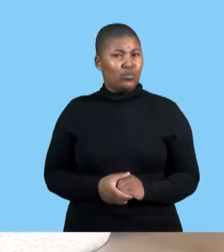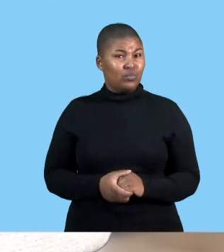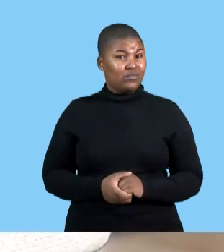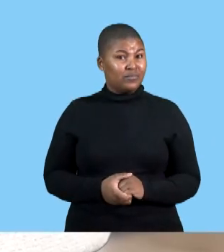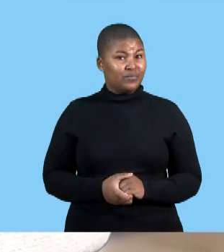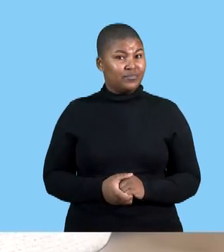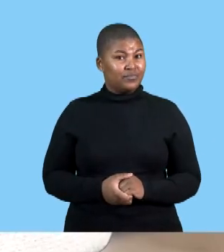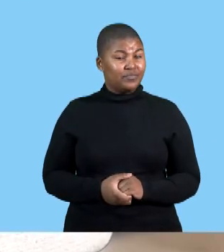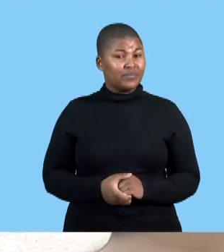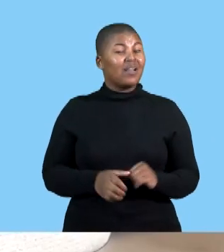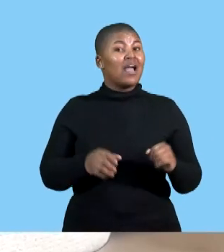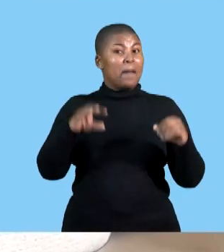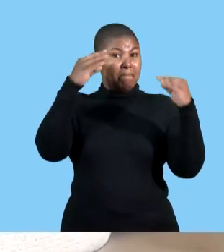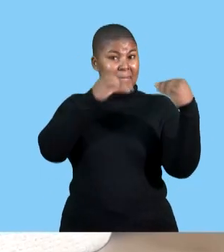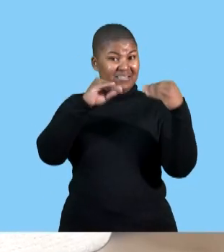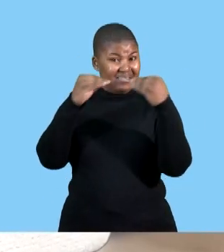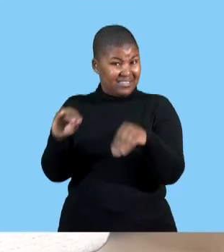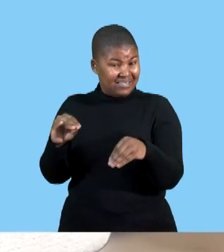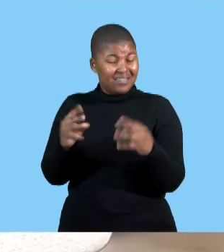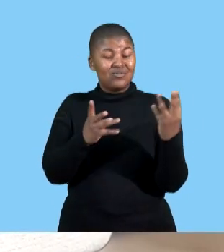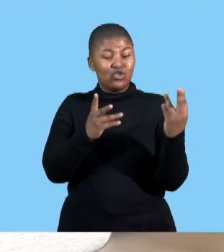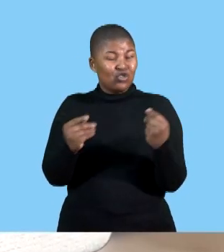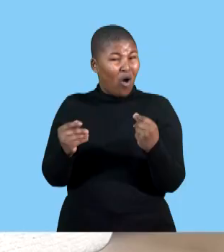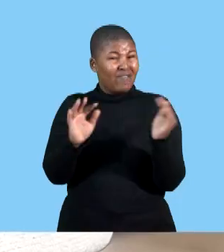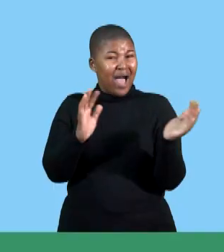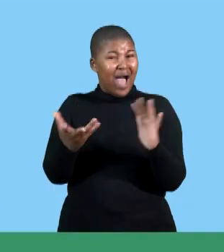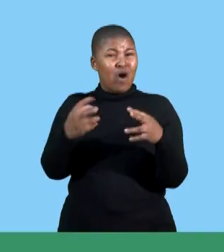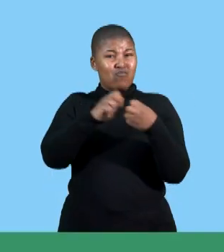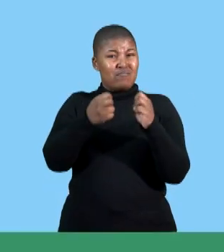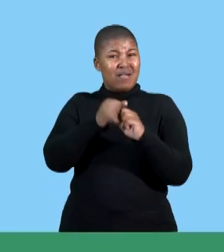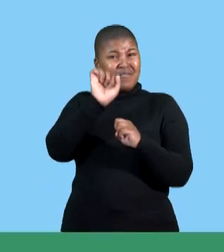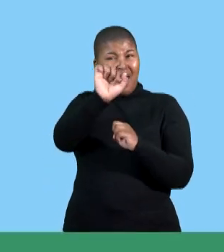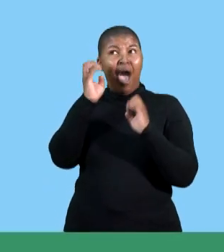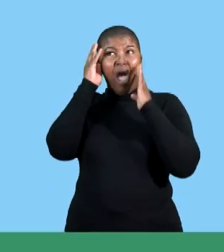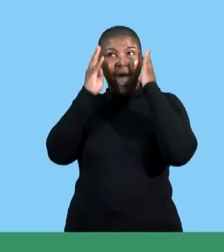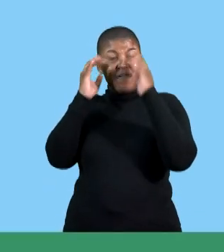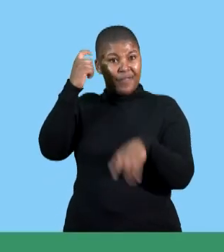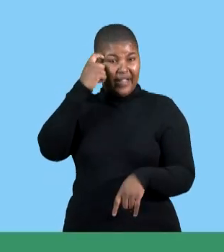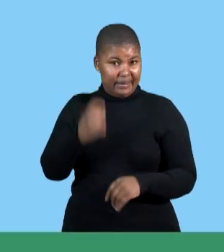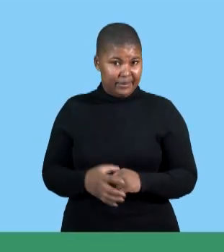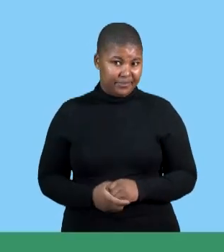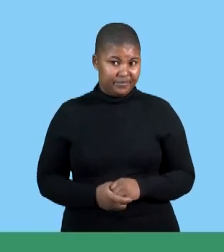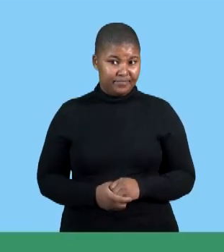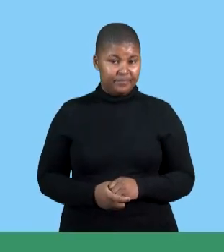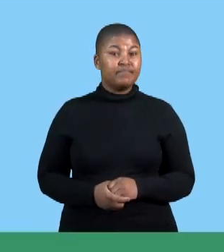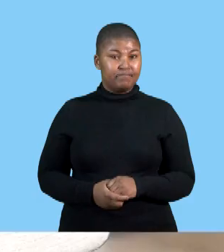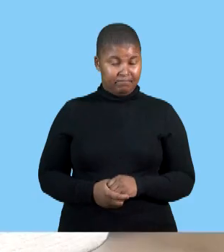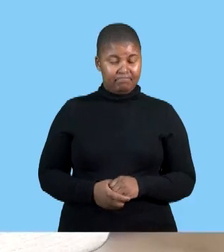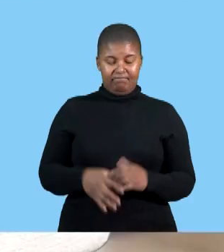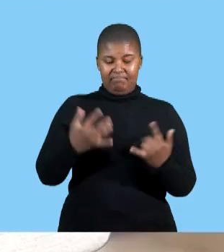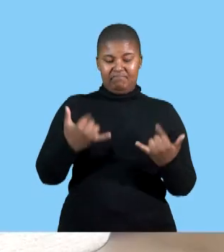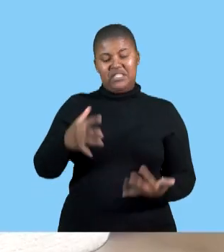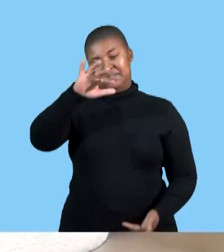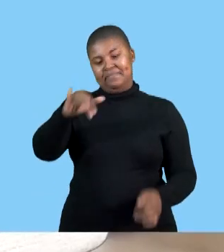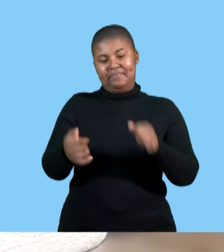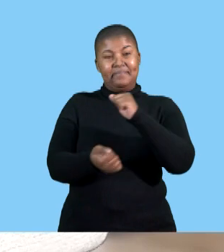right? How businesses can use creative thinking to solve business problems. So we've come to an